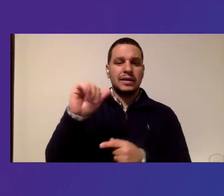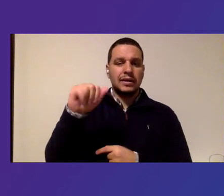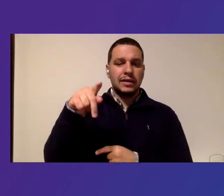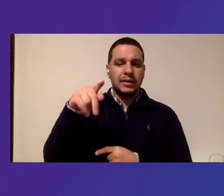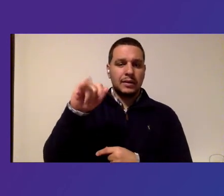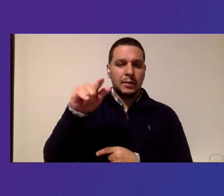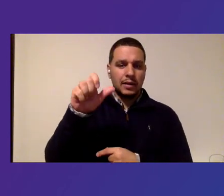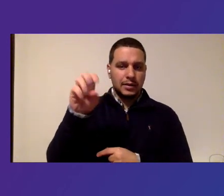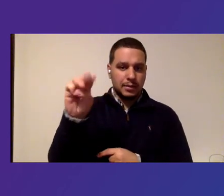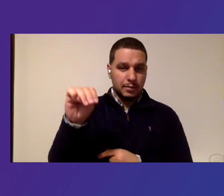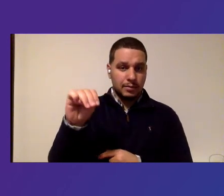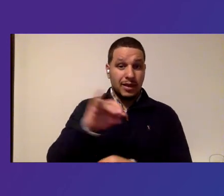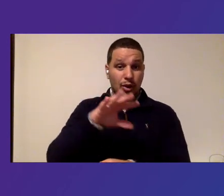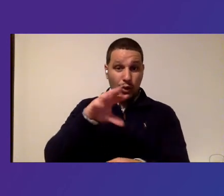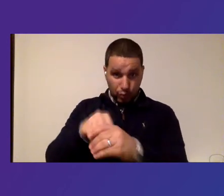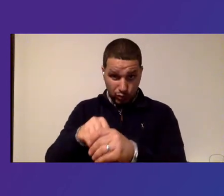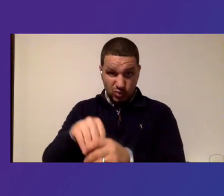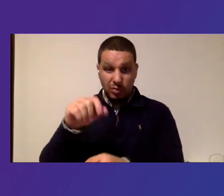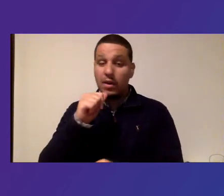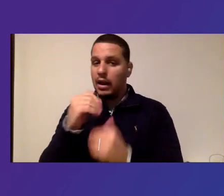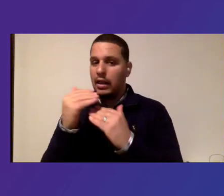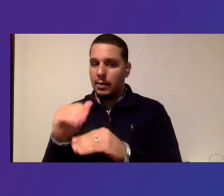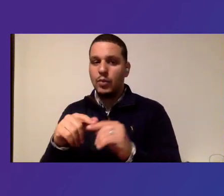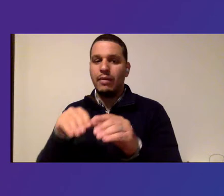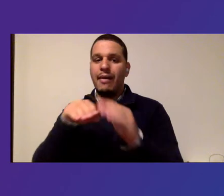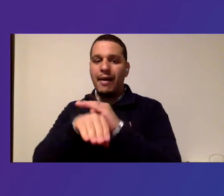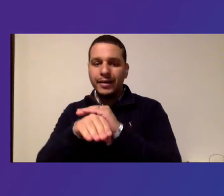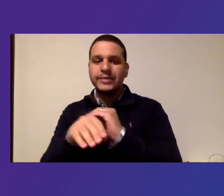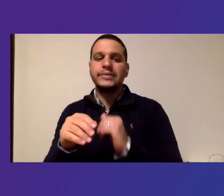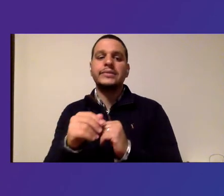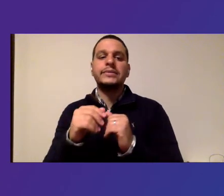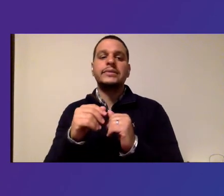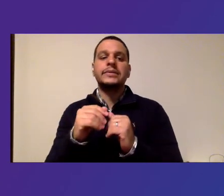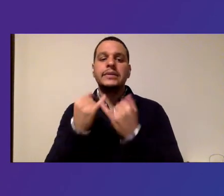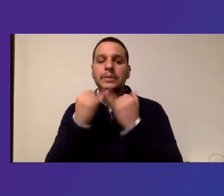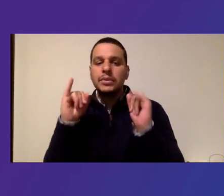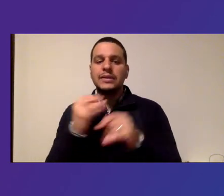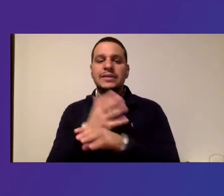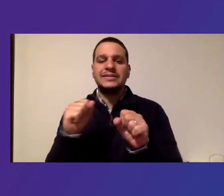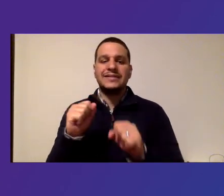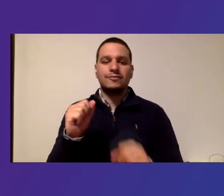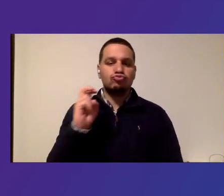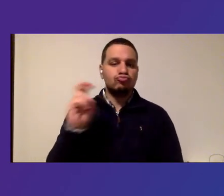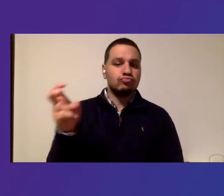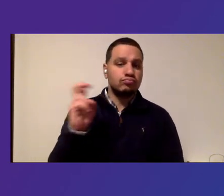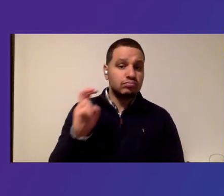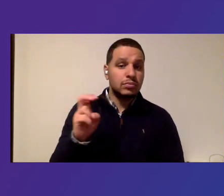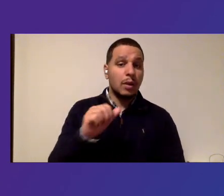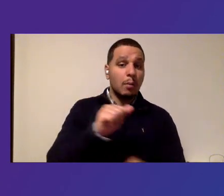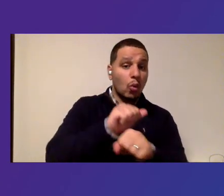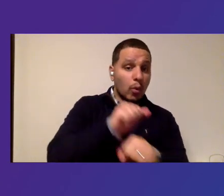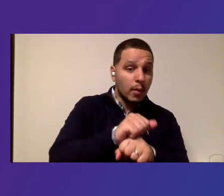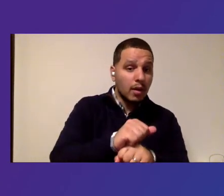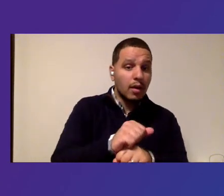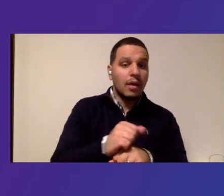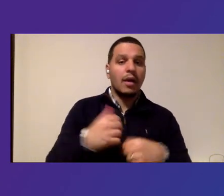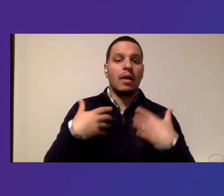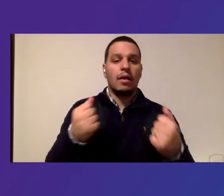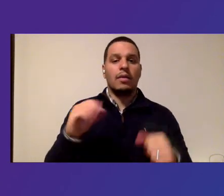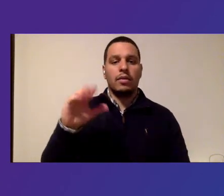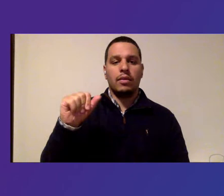that that includes, but is not limited to, access to independent and safe transportation, employment, and healthcare.